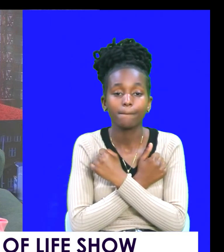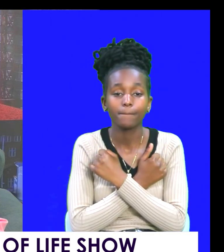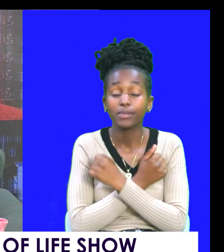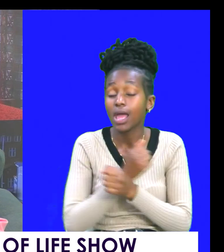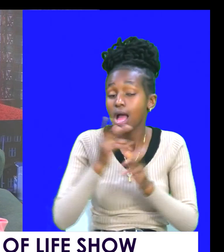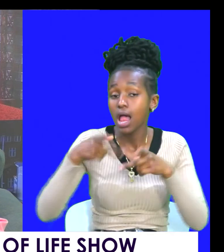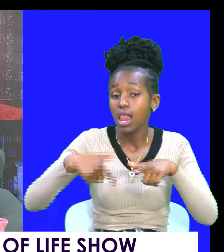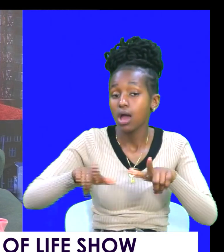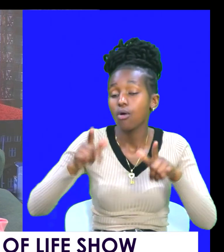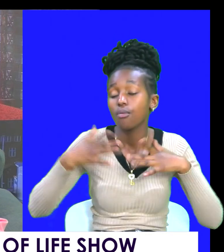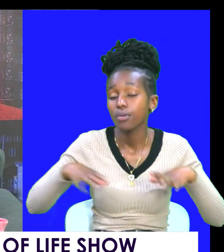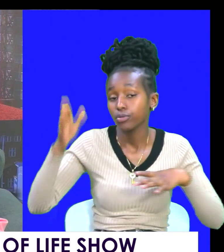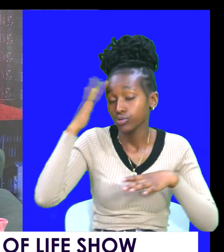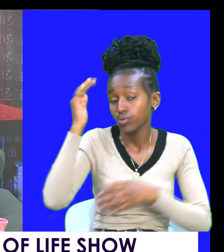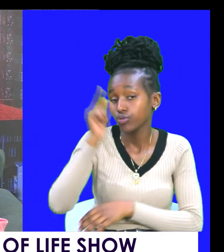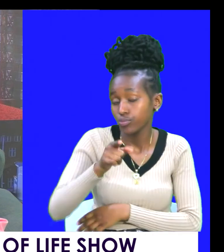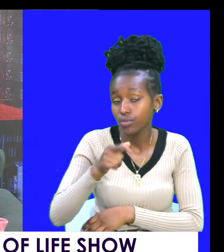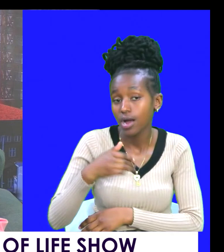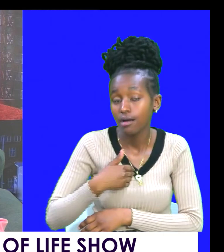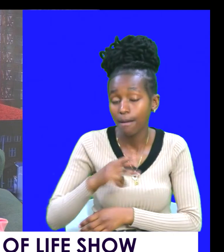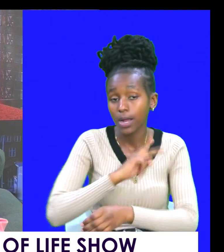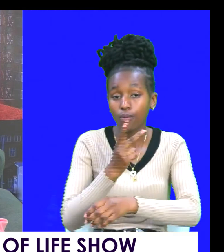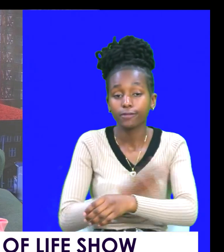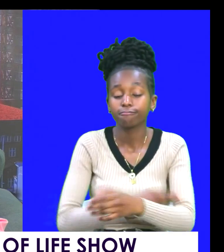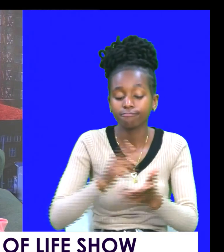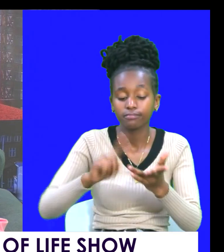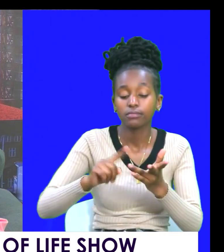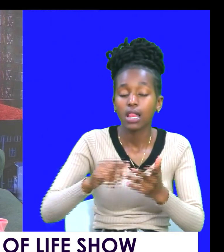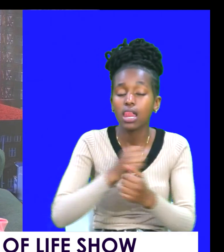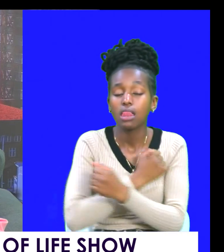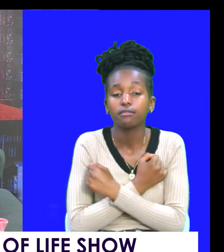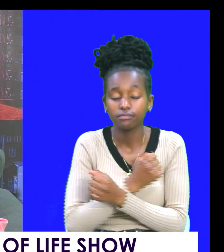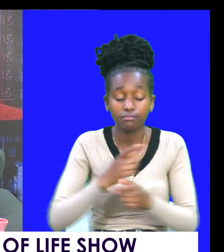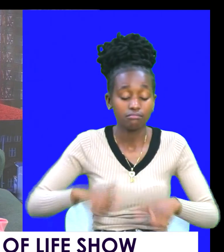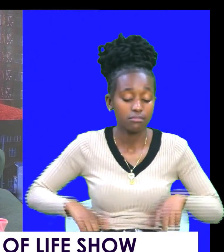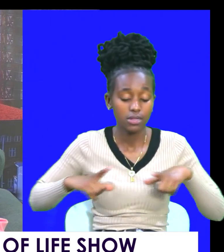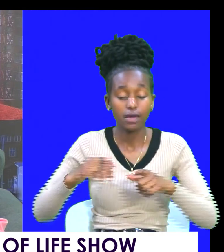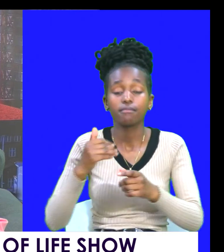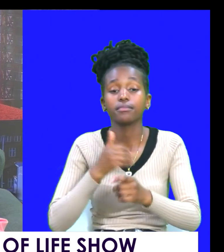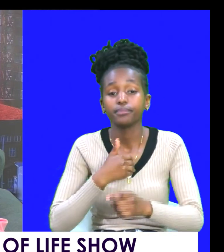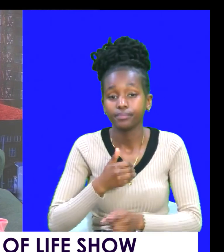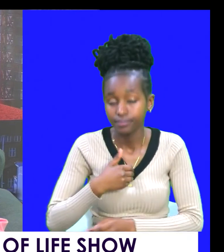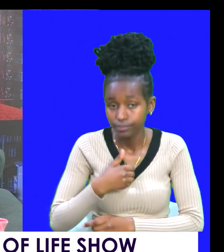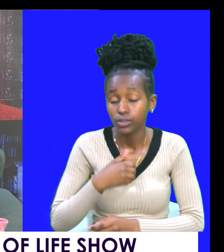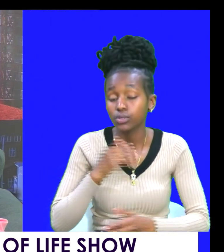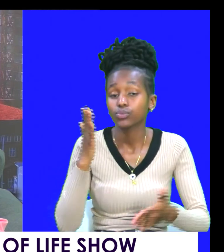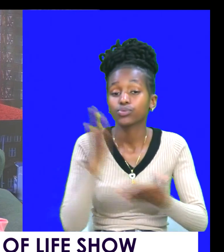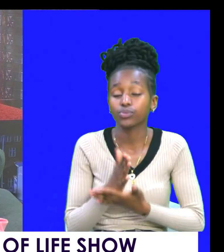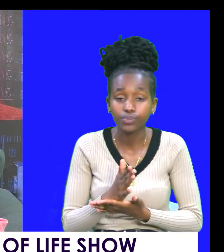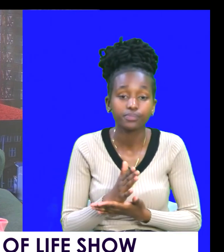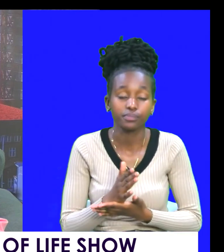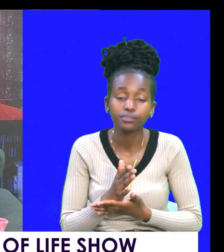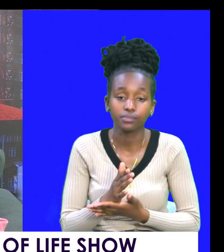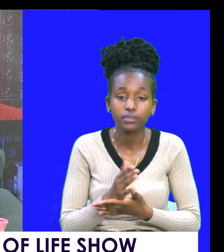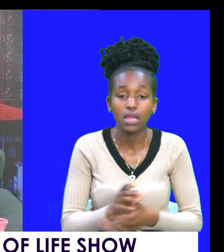Let your identity be that you're alive, you're true,